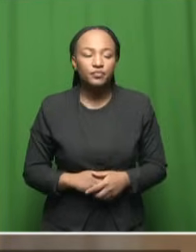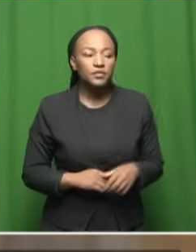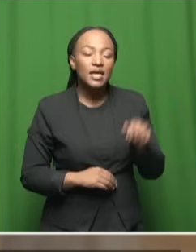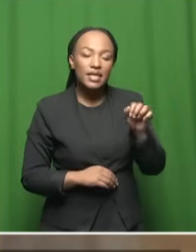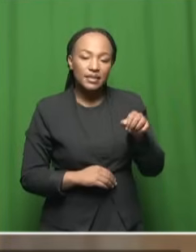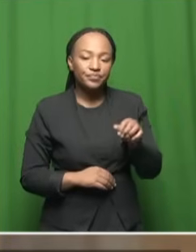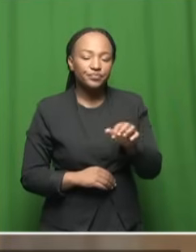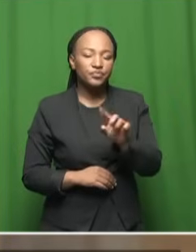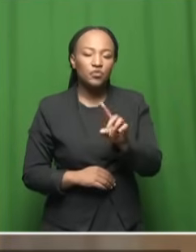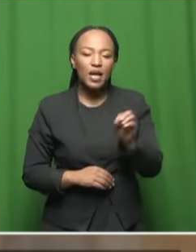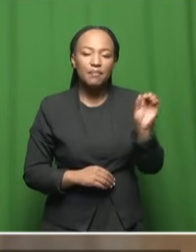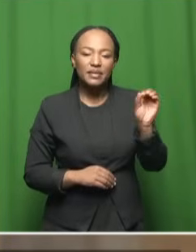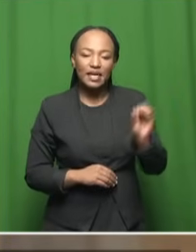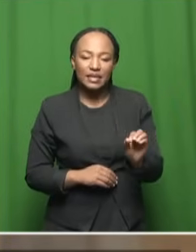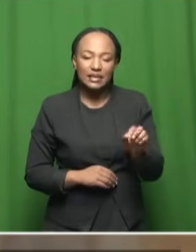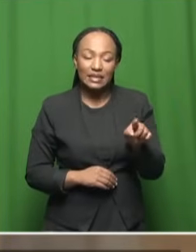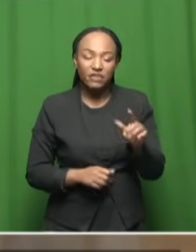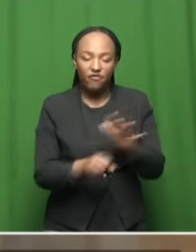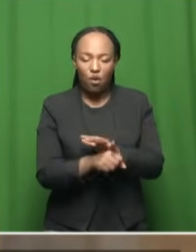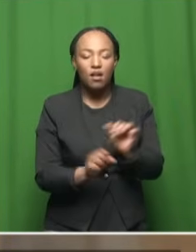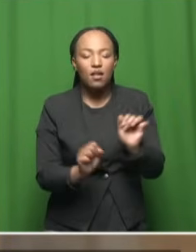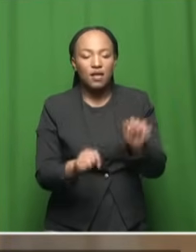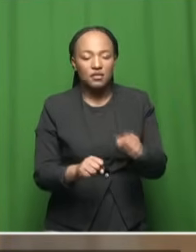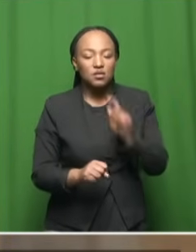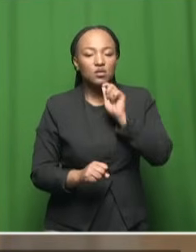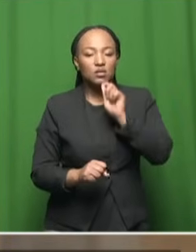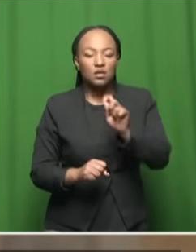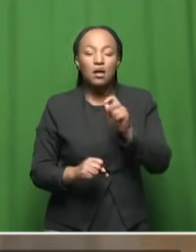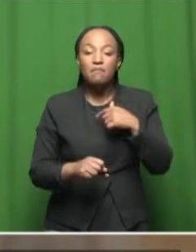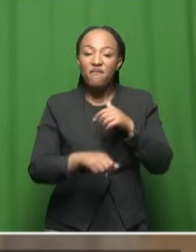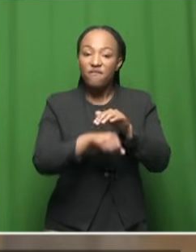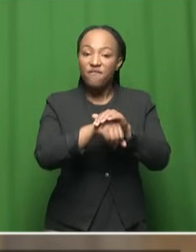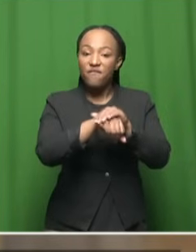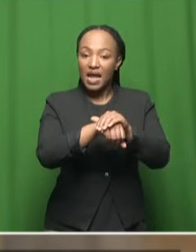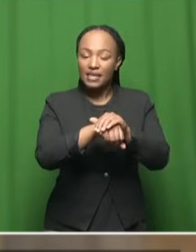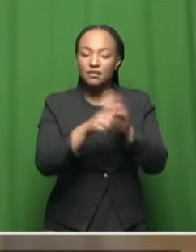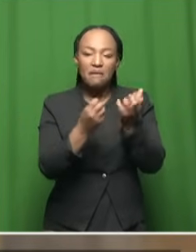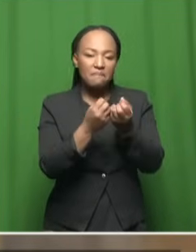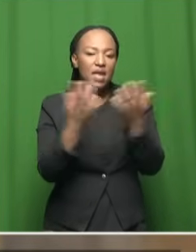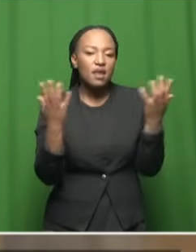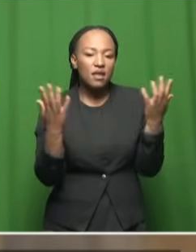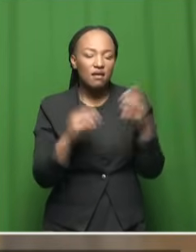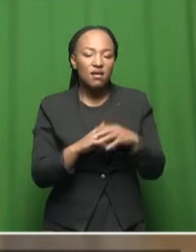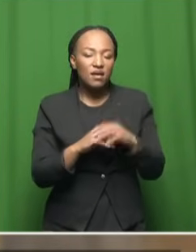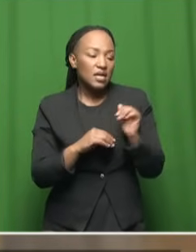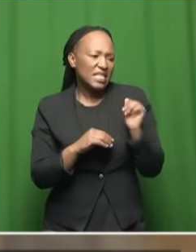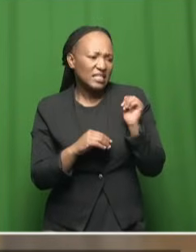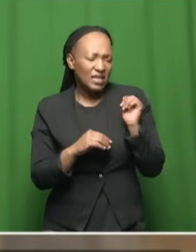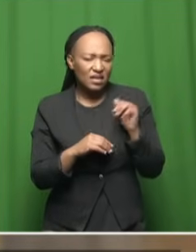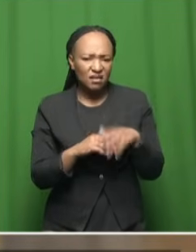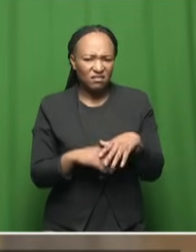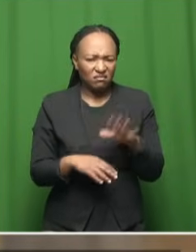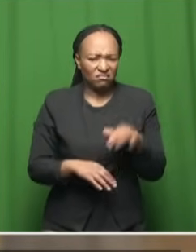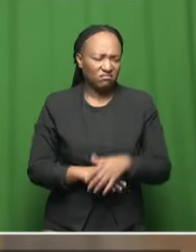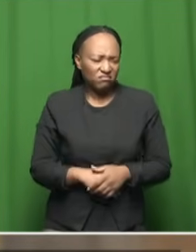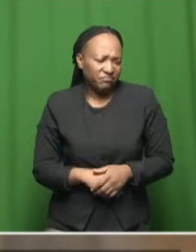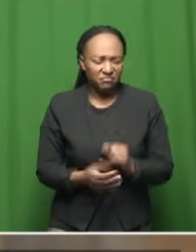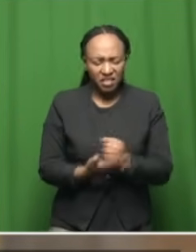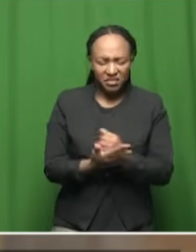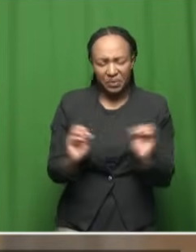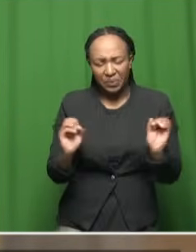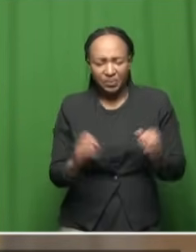100%. I mean, I even have a lot of friends who just came out yesterday and said, "Oh, I didn't register," and I'm